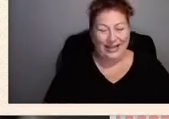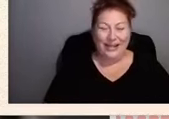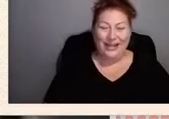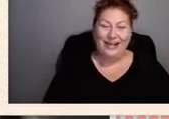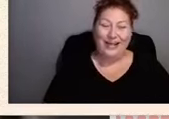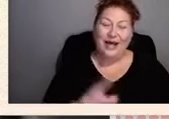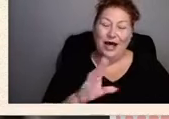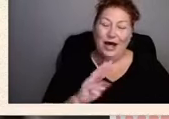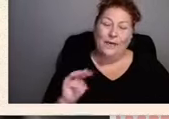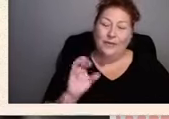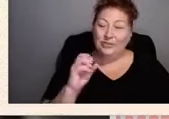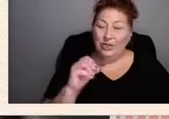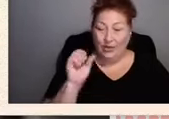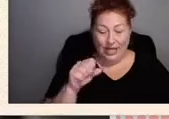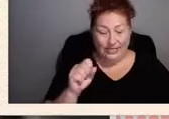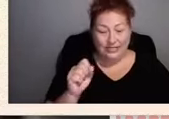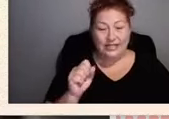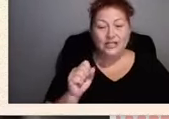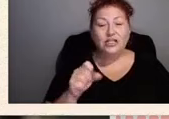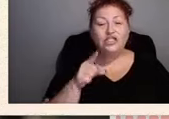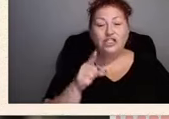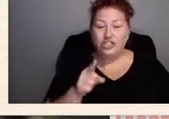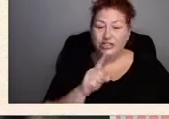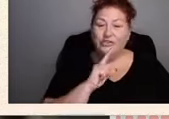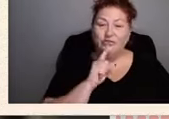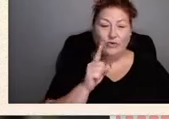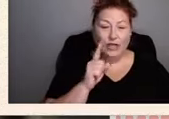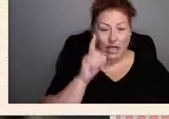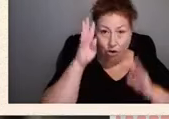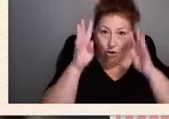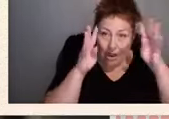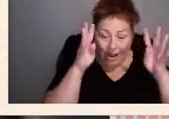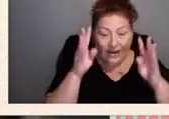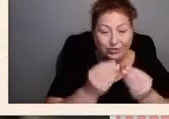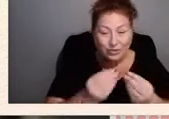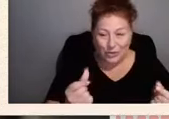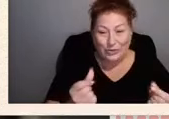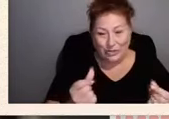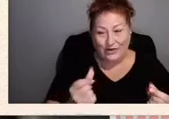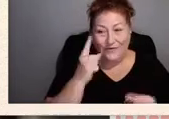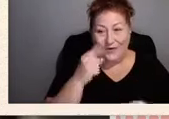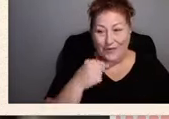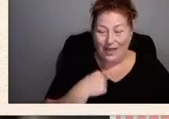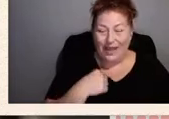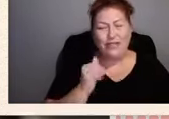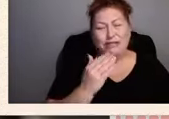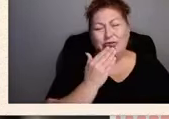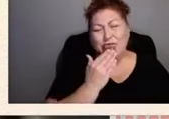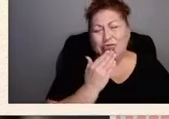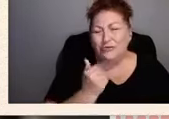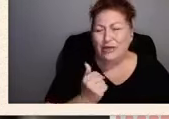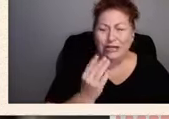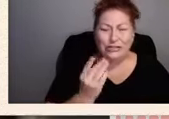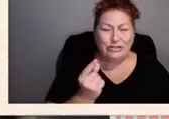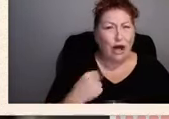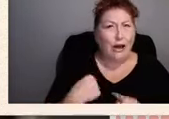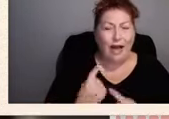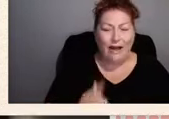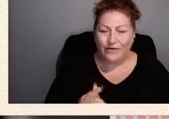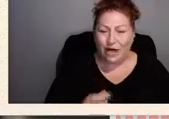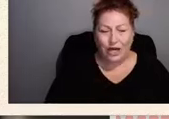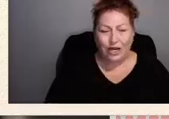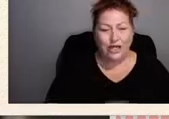So yes, she is very much a creative solution, and she is the sweetest dog ever that just loves